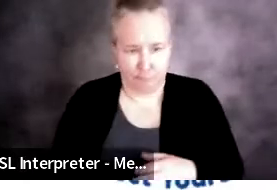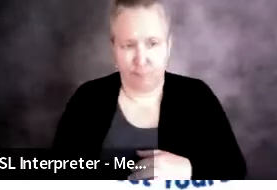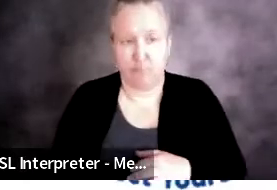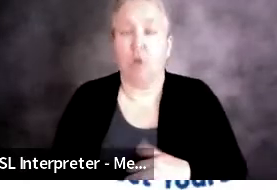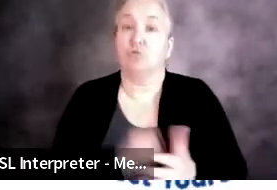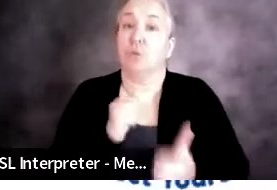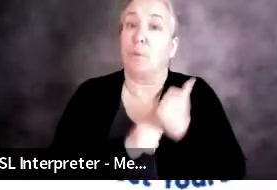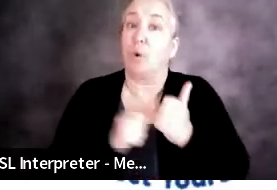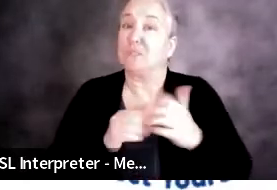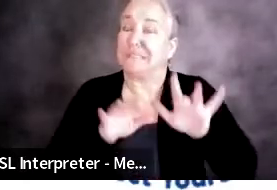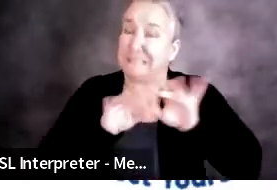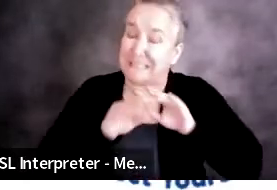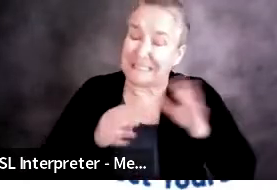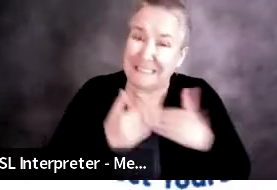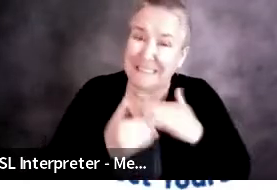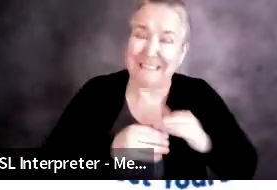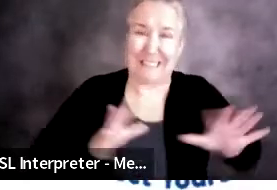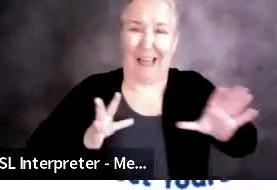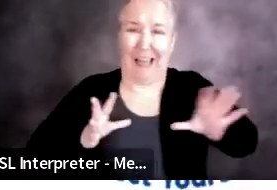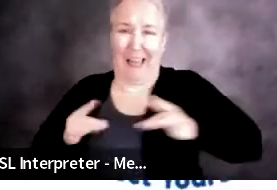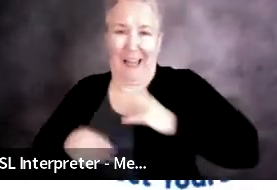contagious.